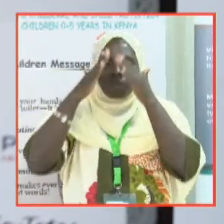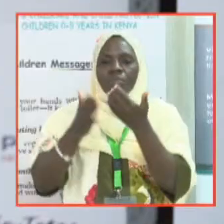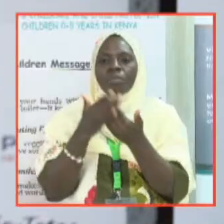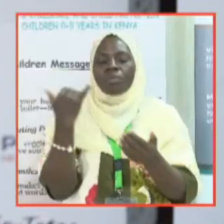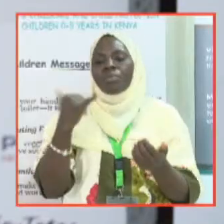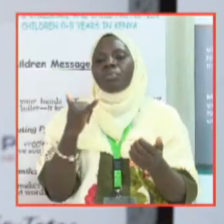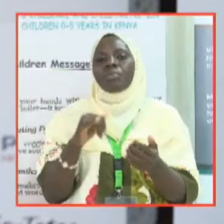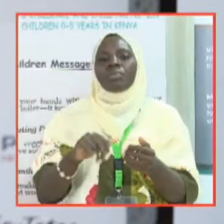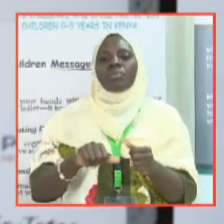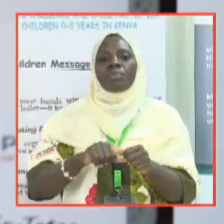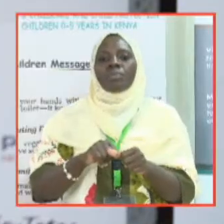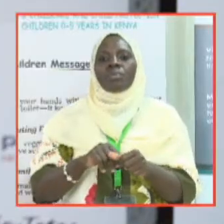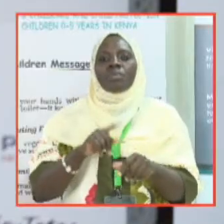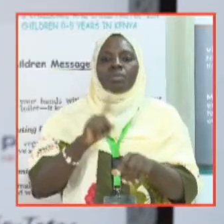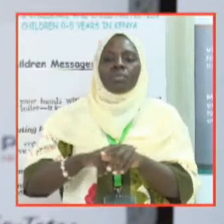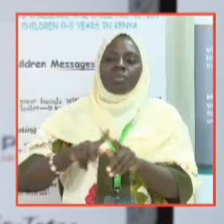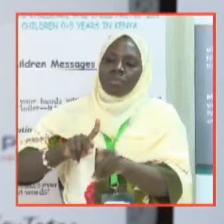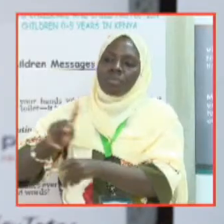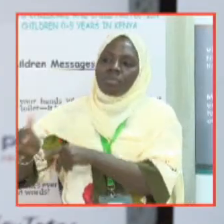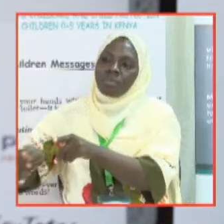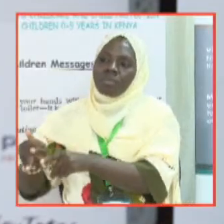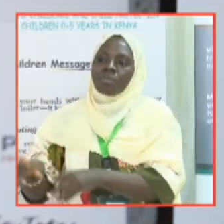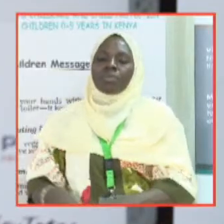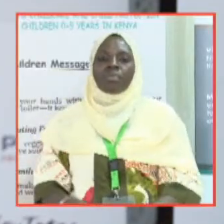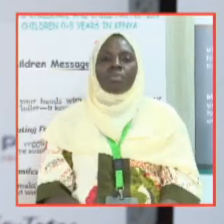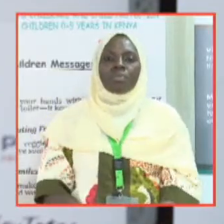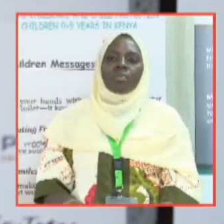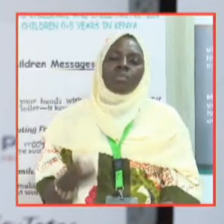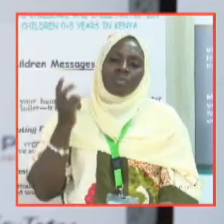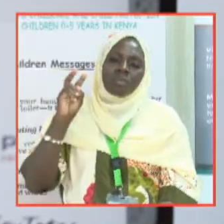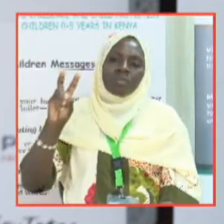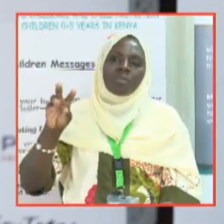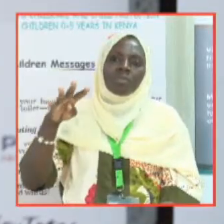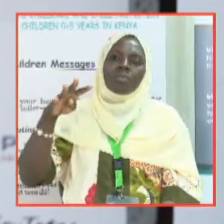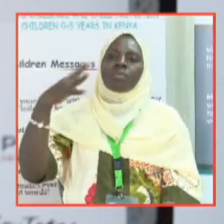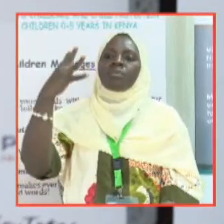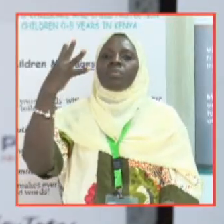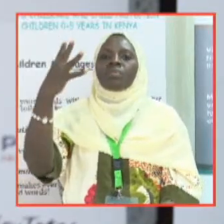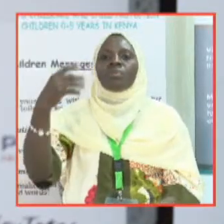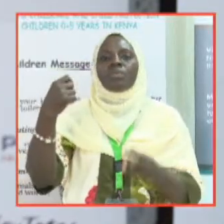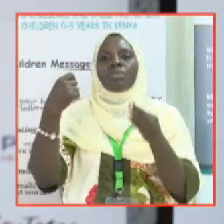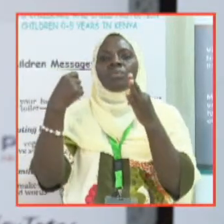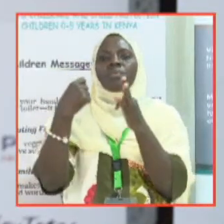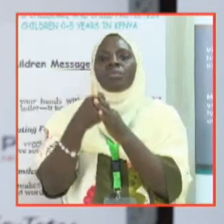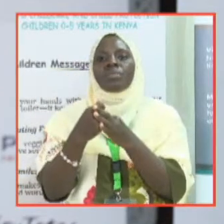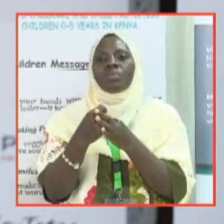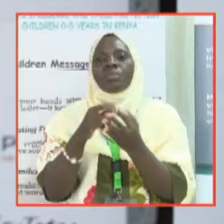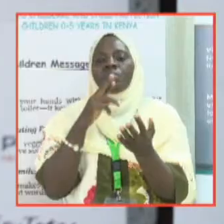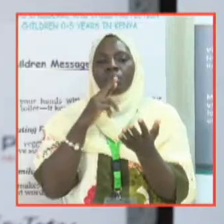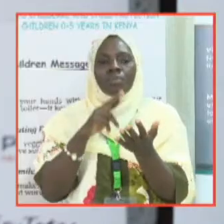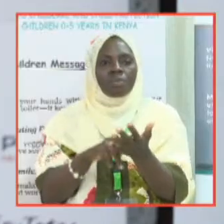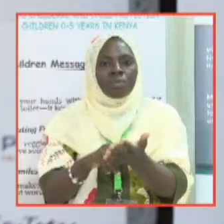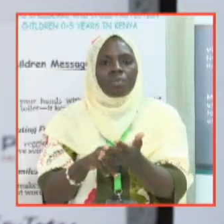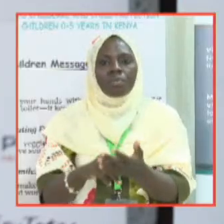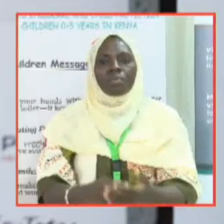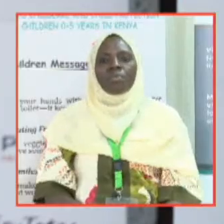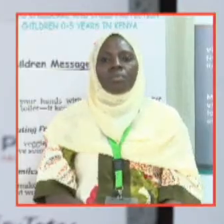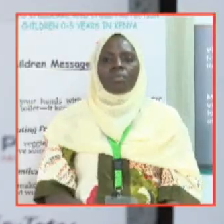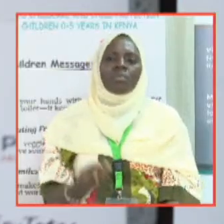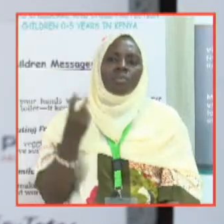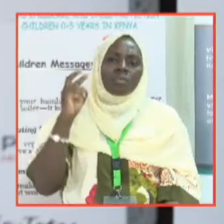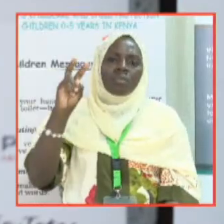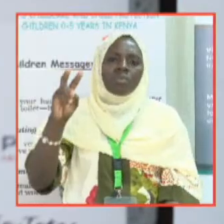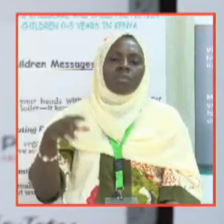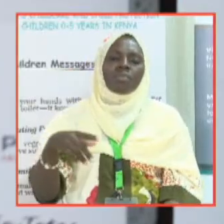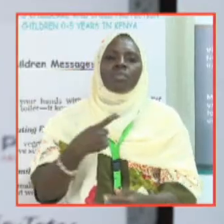of planning. So then we looked at the 48 indicators, and we were trying to see from the 7 counties